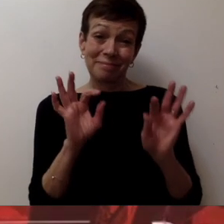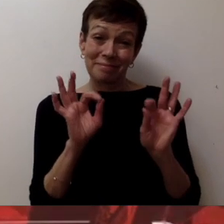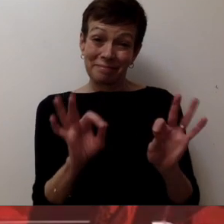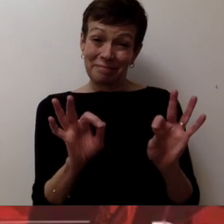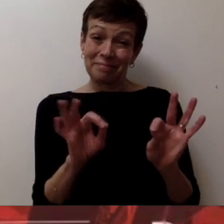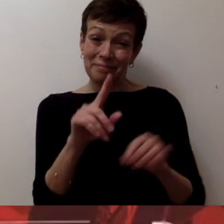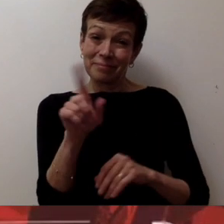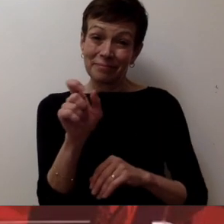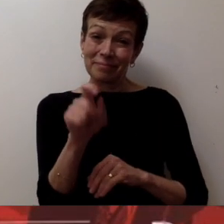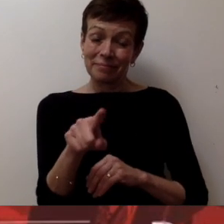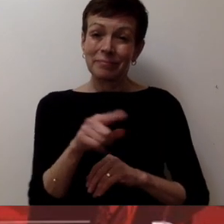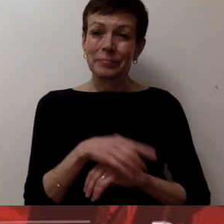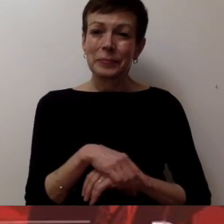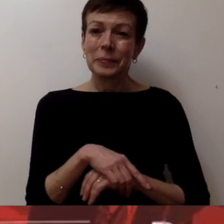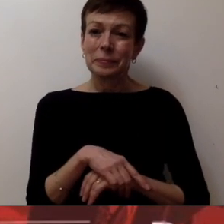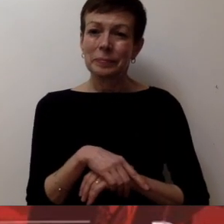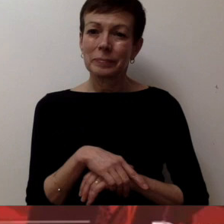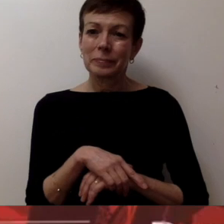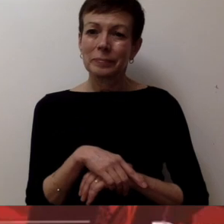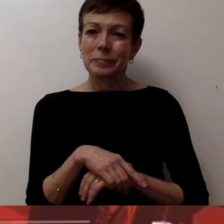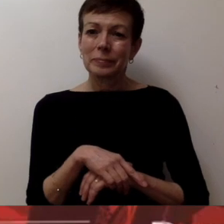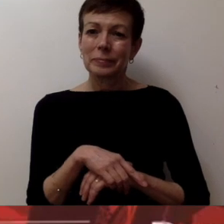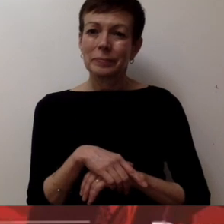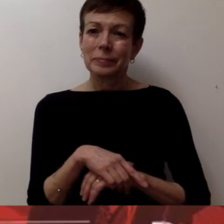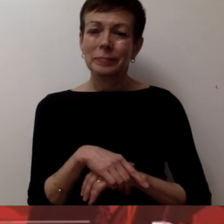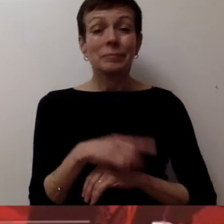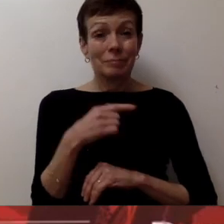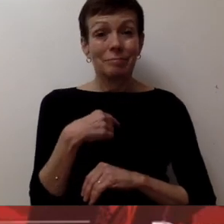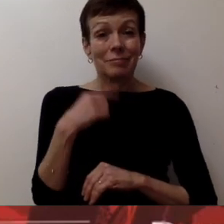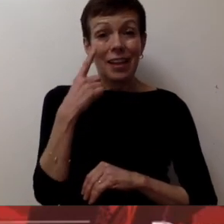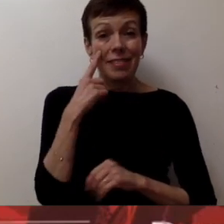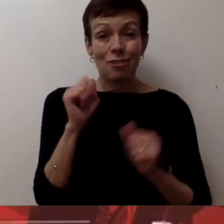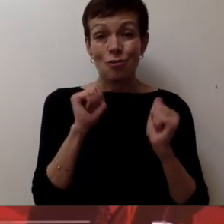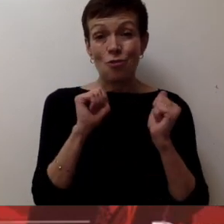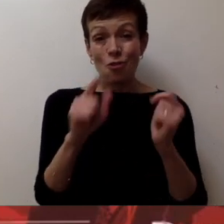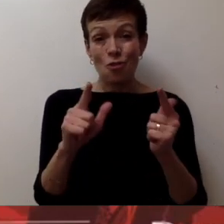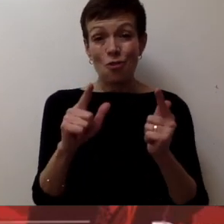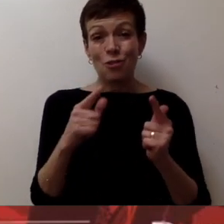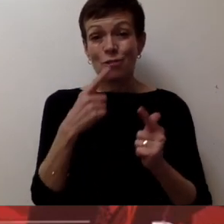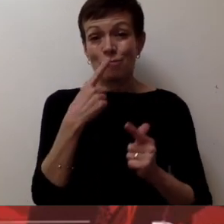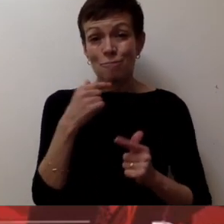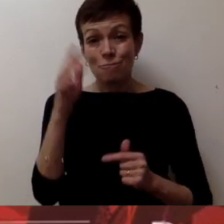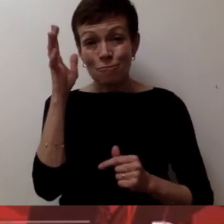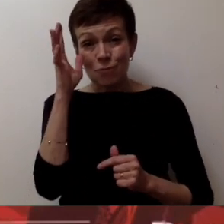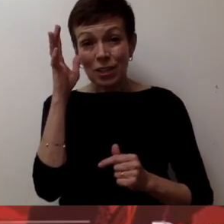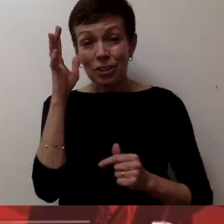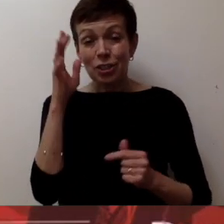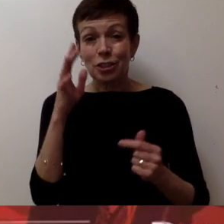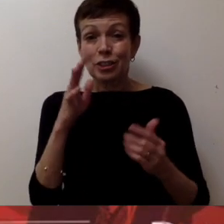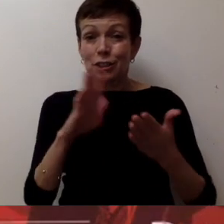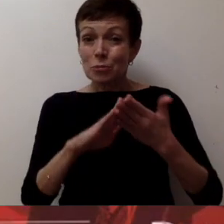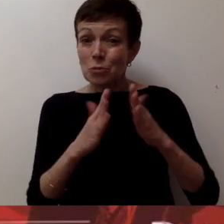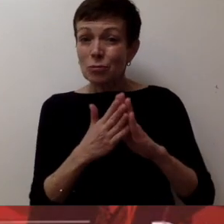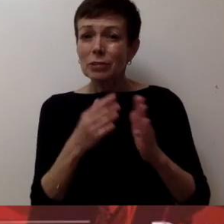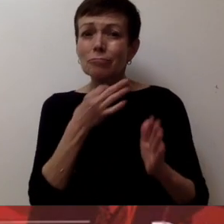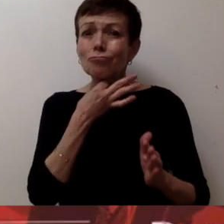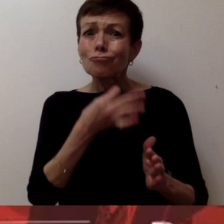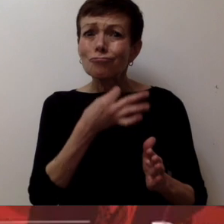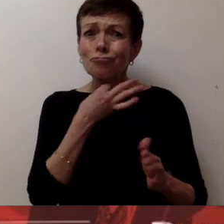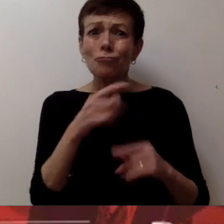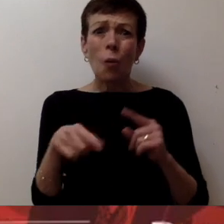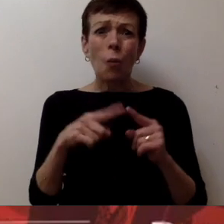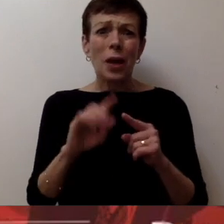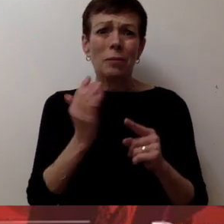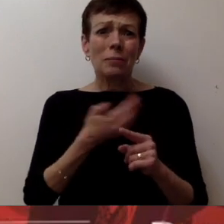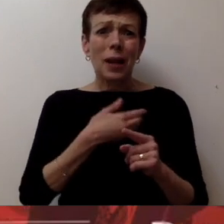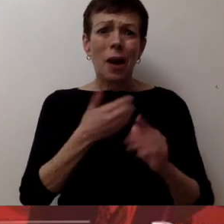That's a great question, and certainly one that I think every Red Deerian and certainly every Albertan and Canadian wants to know the answer